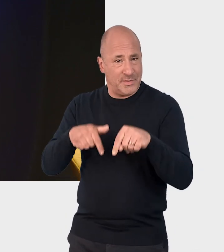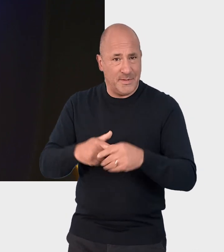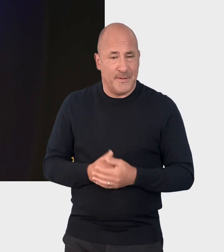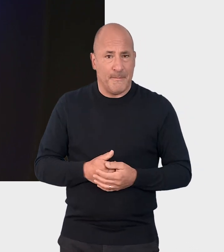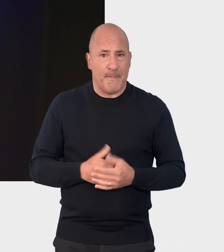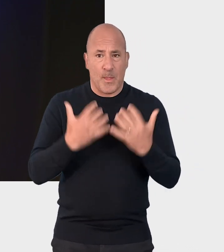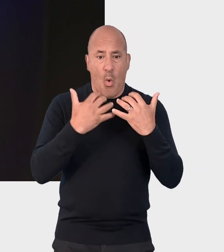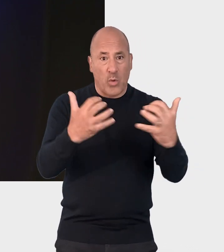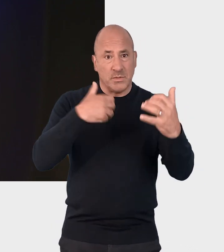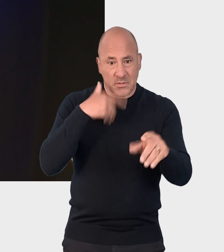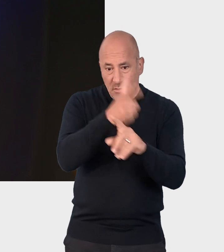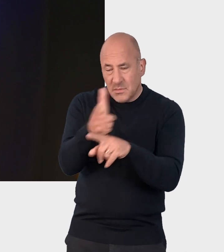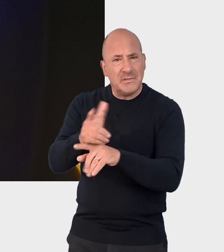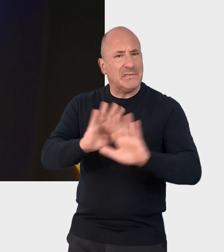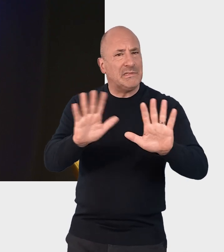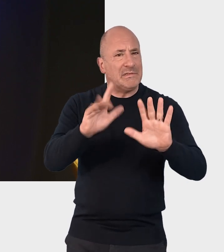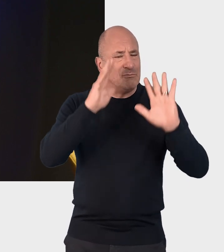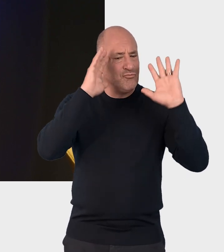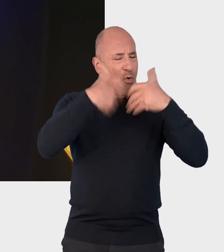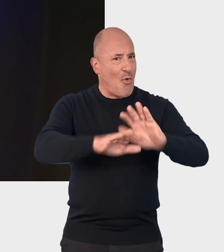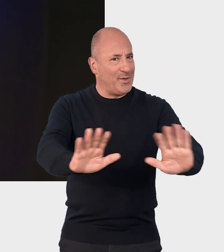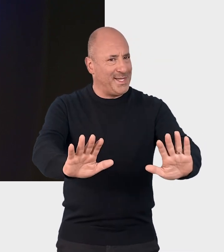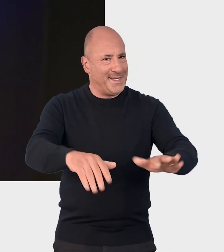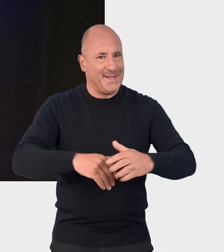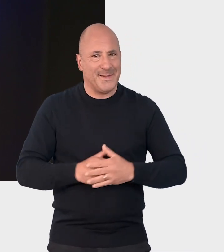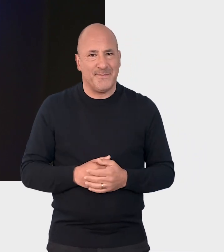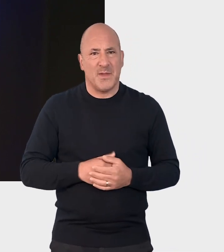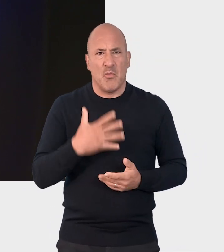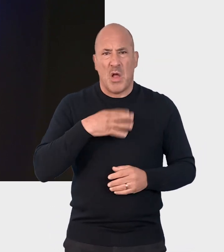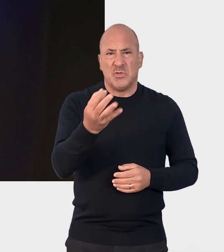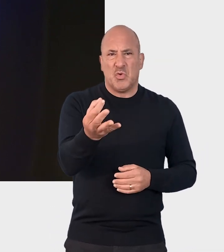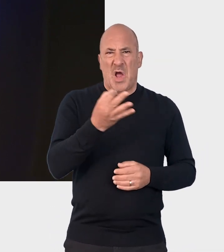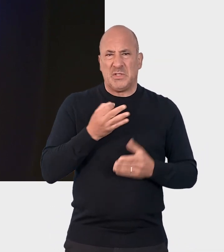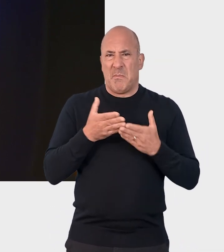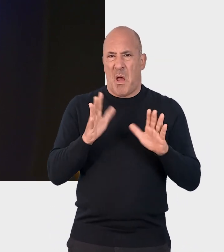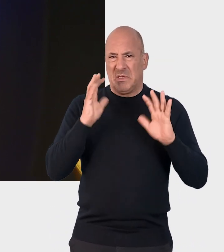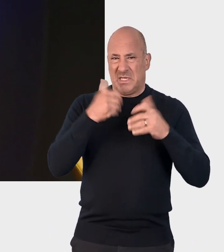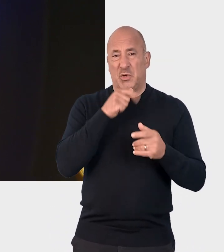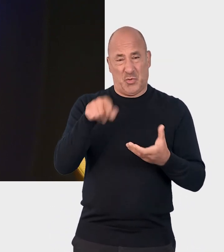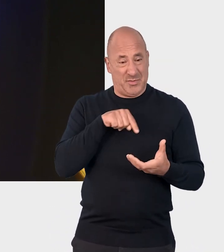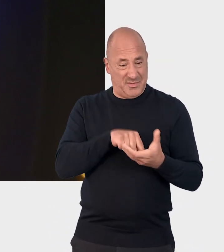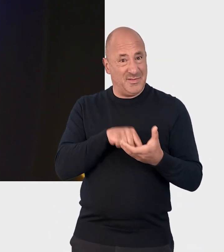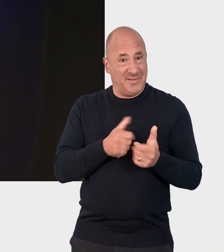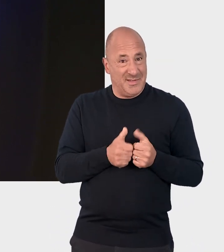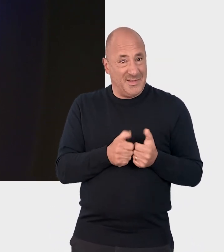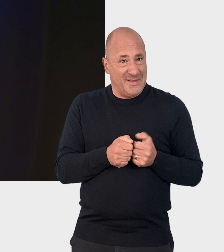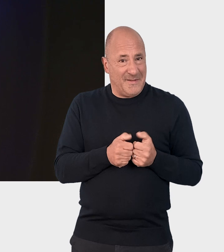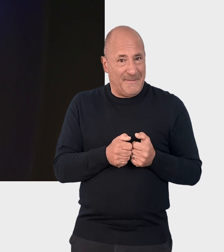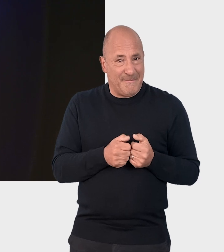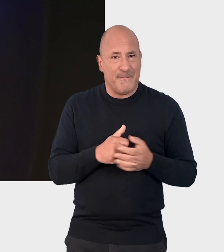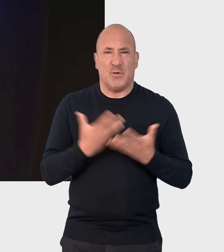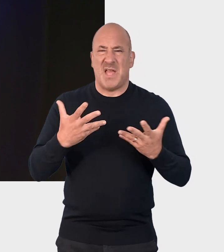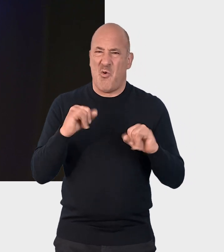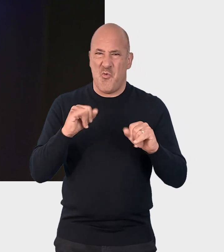in the Quays, but we aren't recording the audience, so you don't need to worry. But if you are worried about asking a question publicly, you can use the